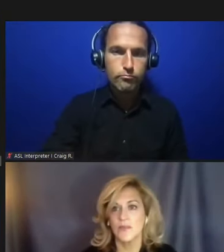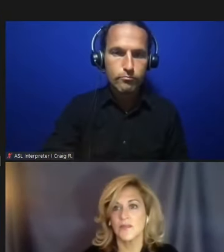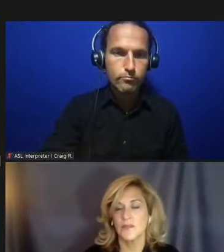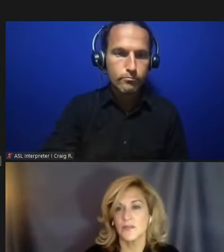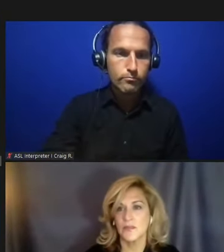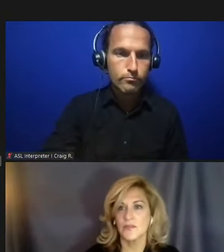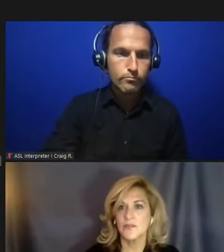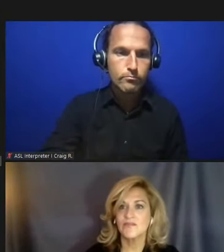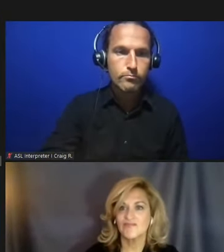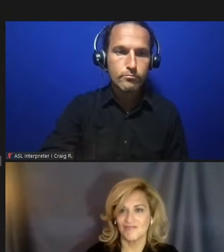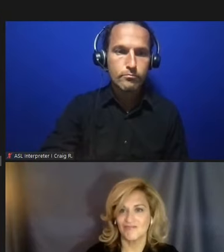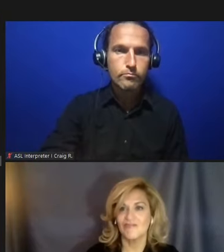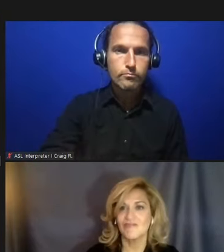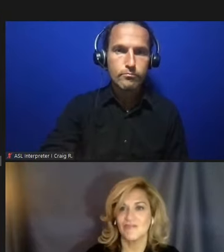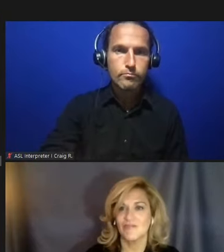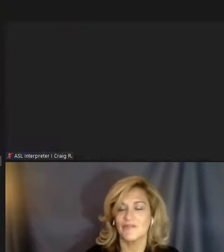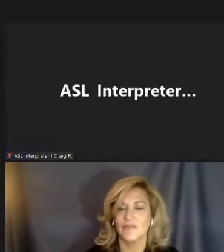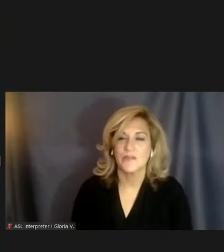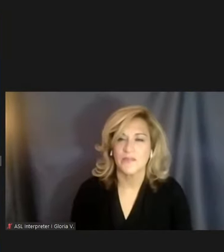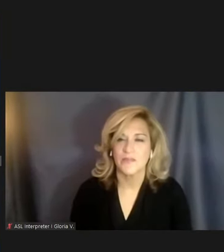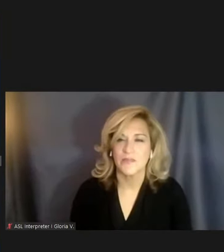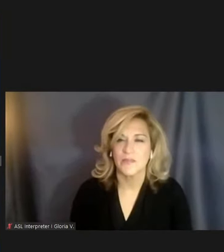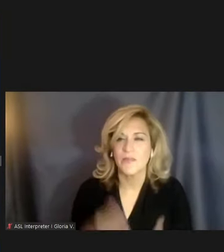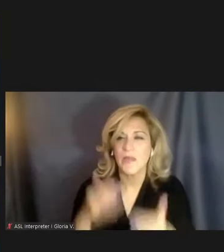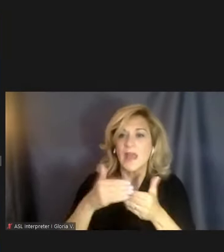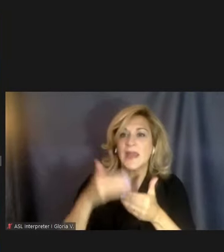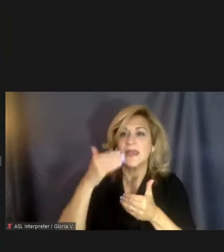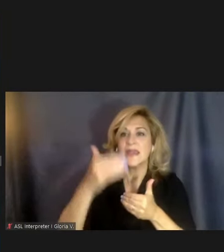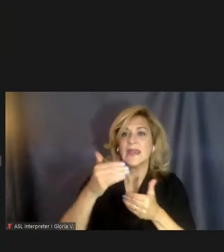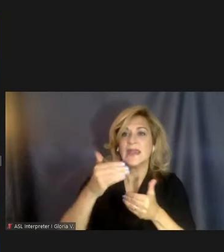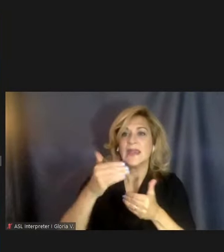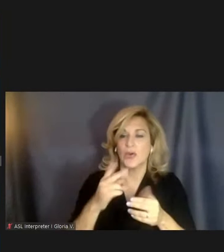Anurangan Pegu, followed by Sandra Fleming.